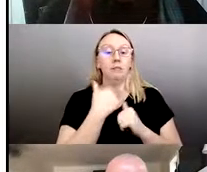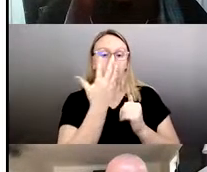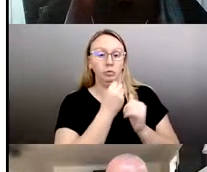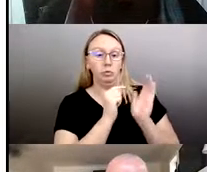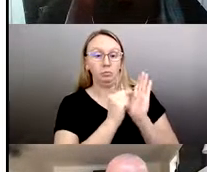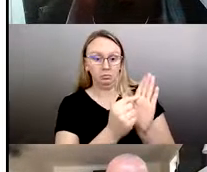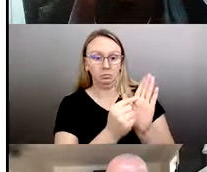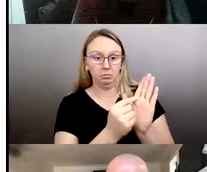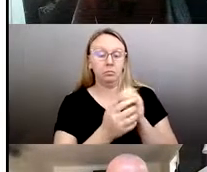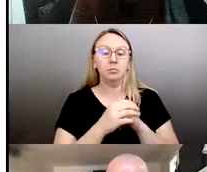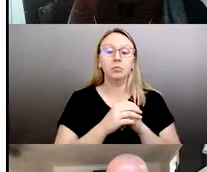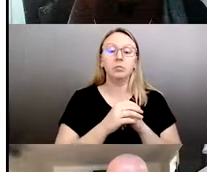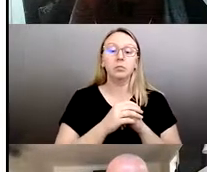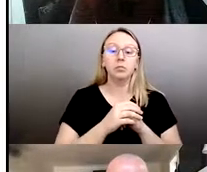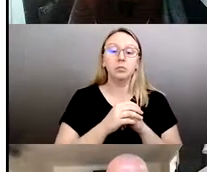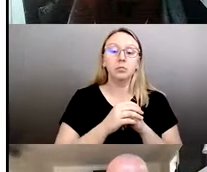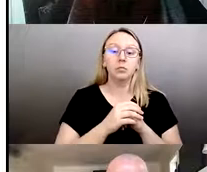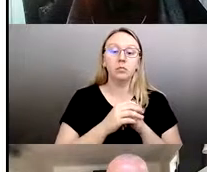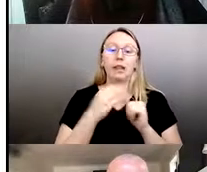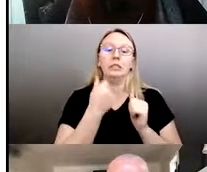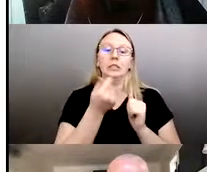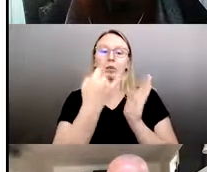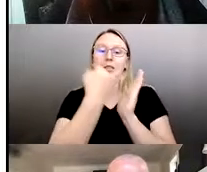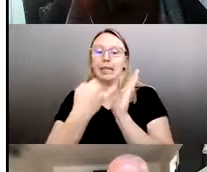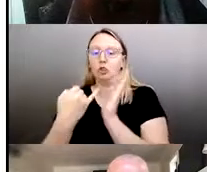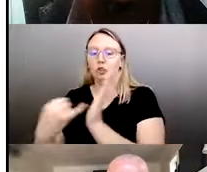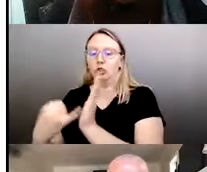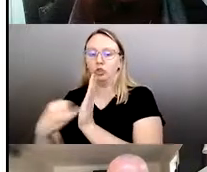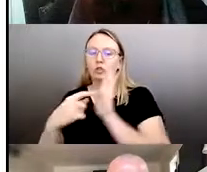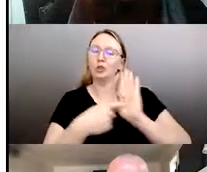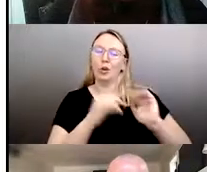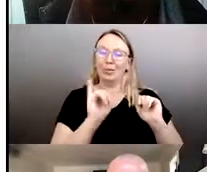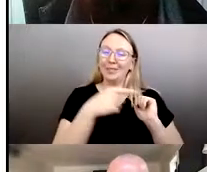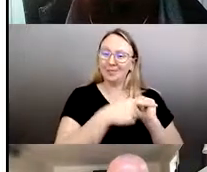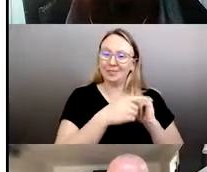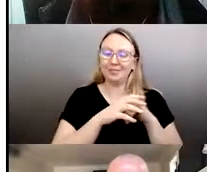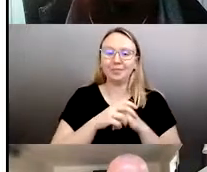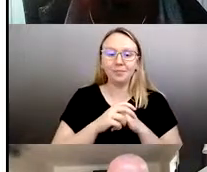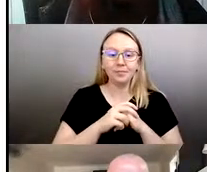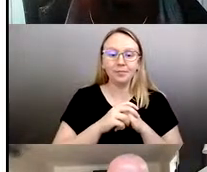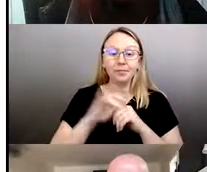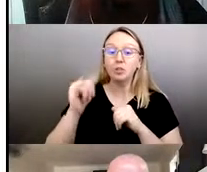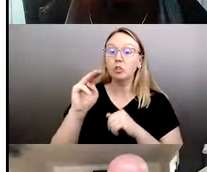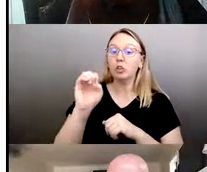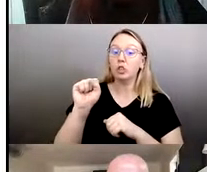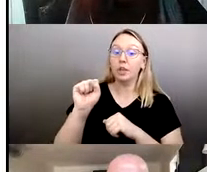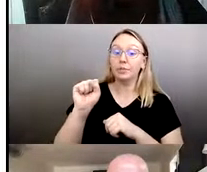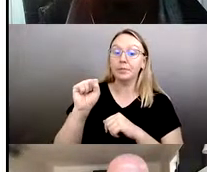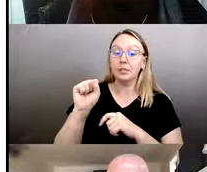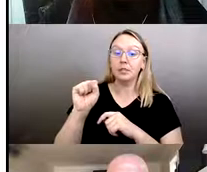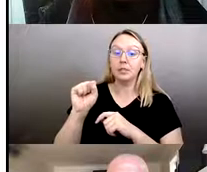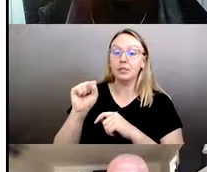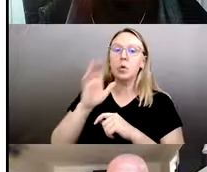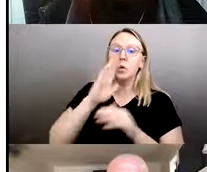Brown's home, which our amazing guide James will introduce us to momentarily, is located in another